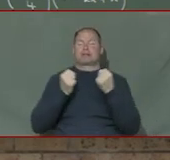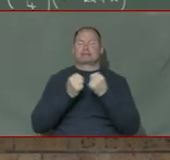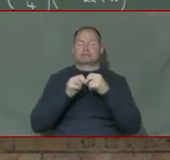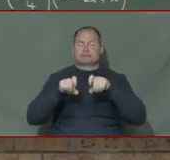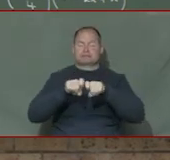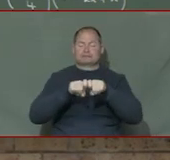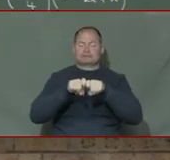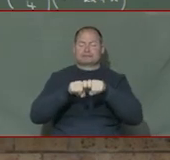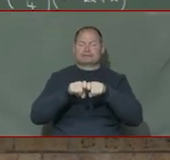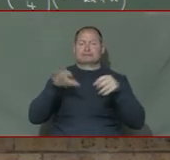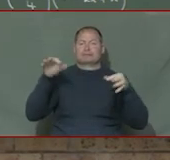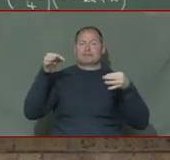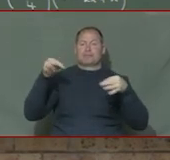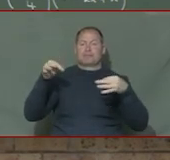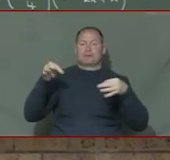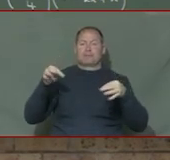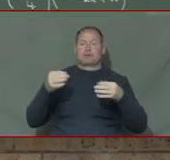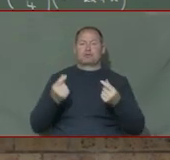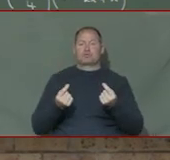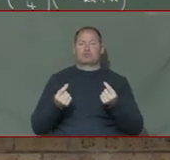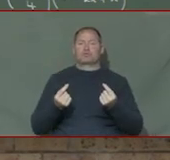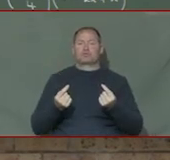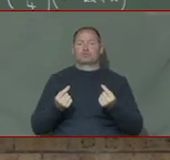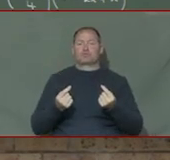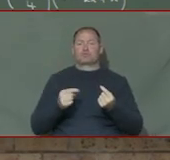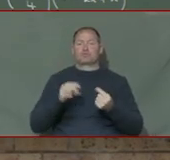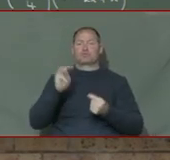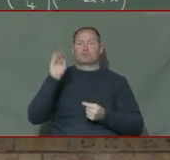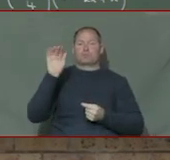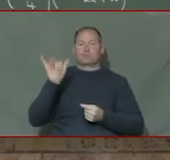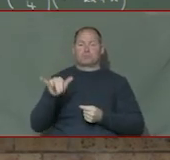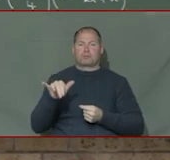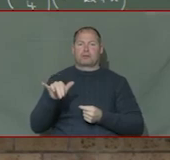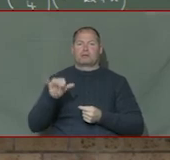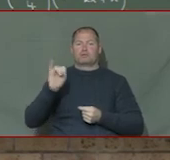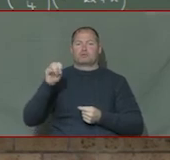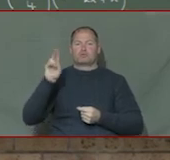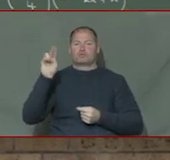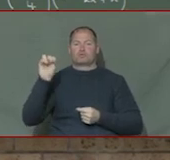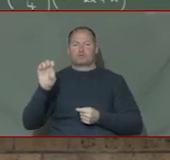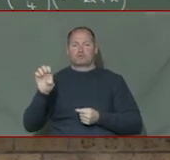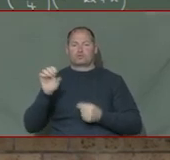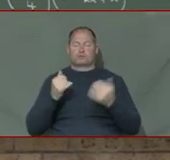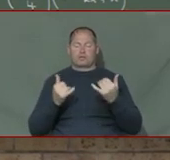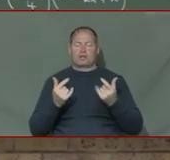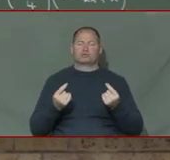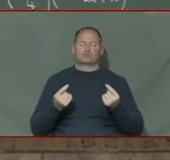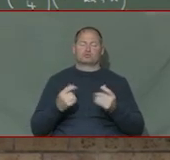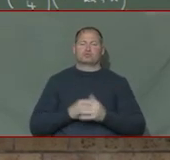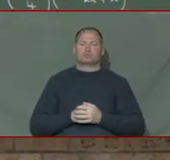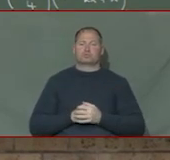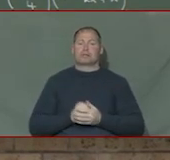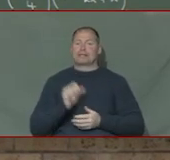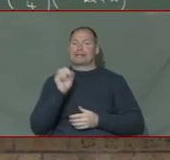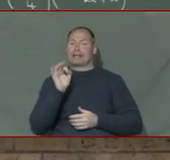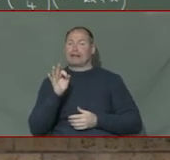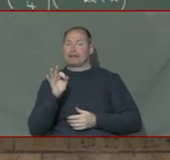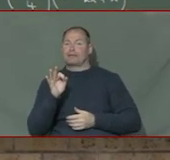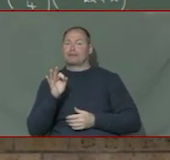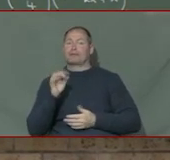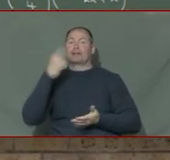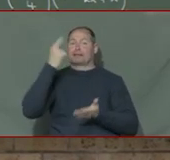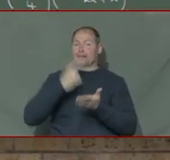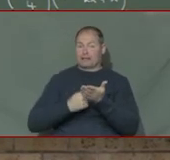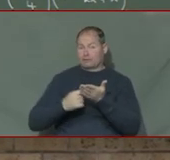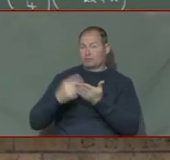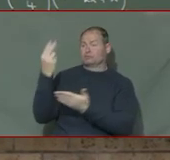I will do with you, as well as the derivative graph. If a derivative graph is drawn, how do you interpret it and